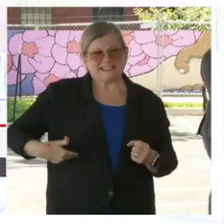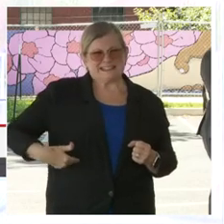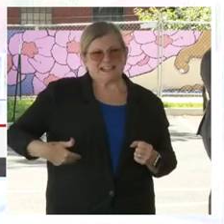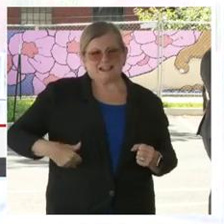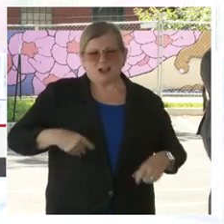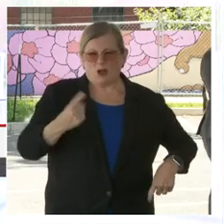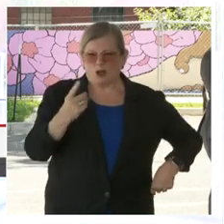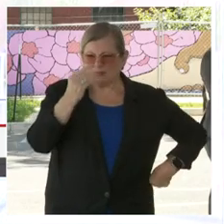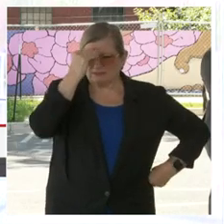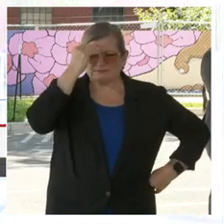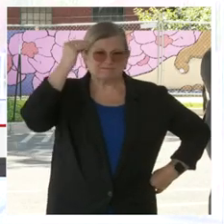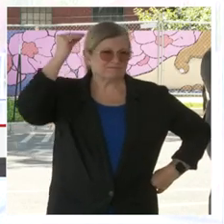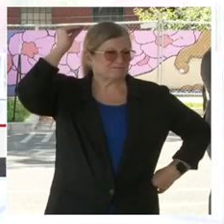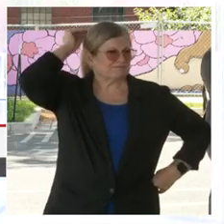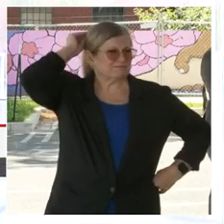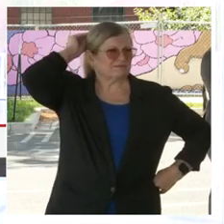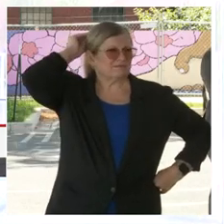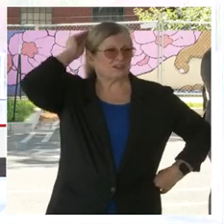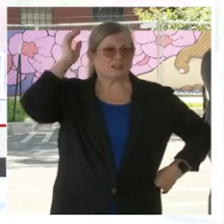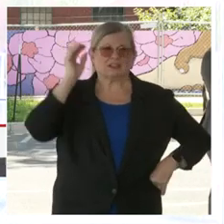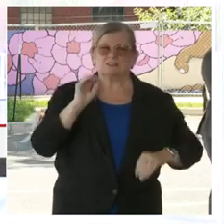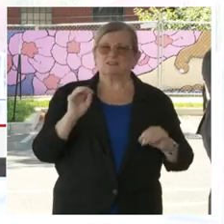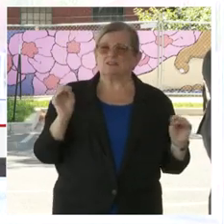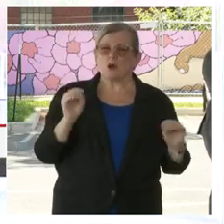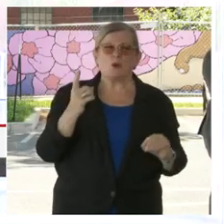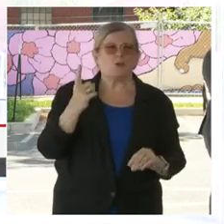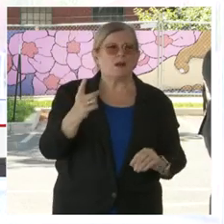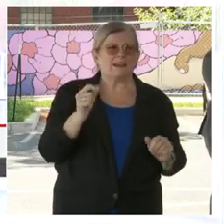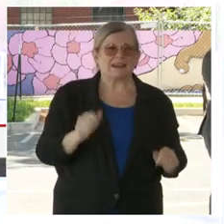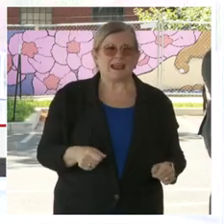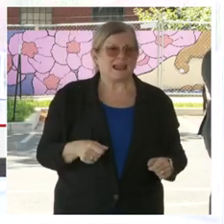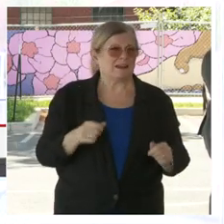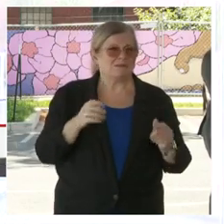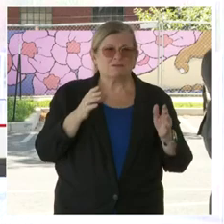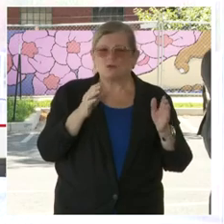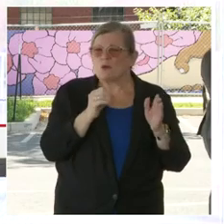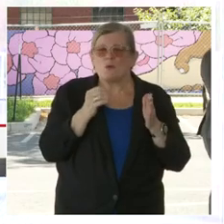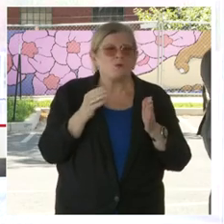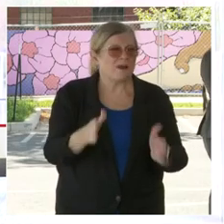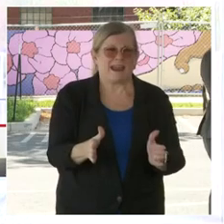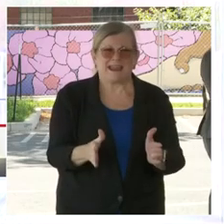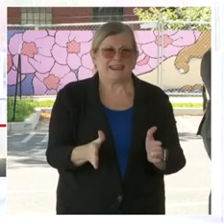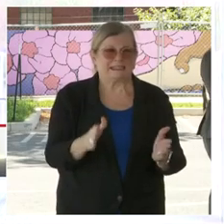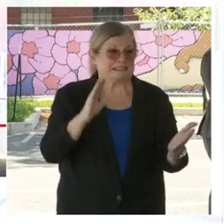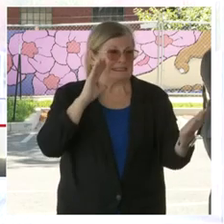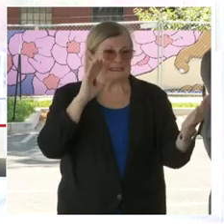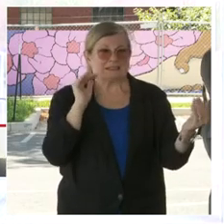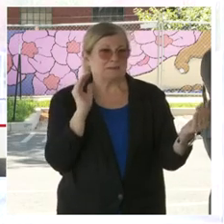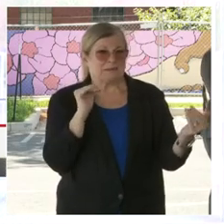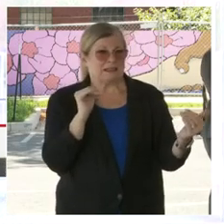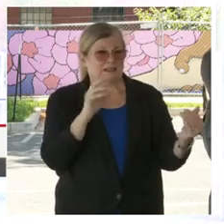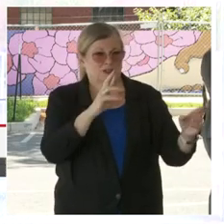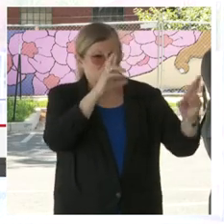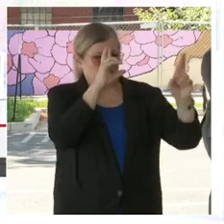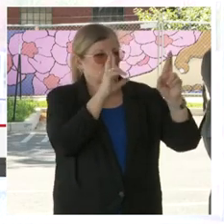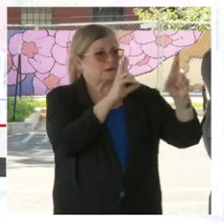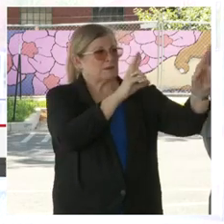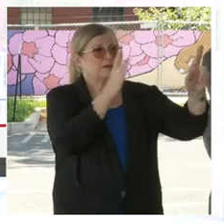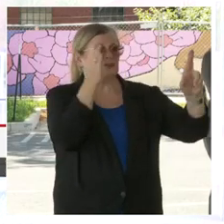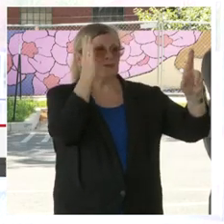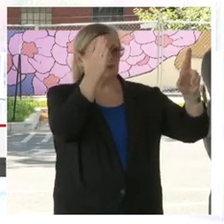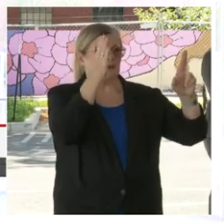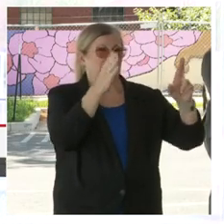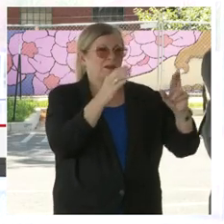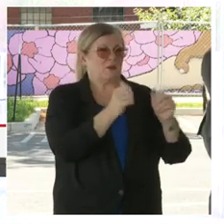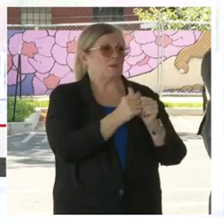told me that there is no absolute way to expect a respected future without an adequate succession plan in